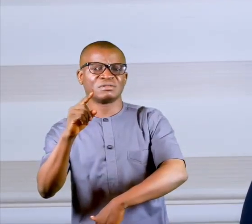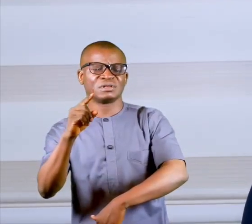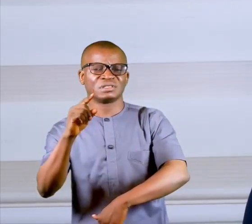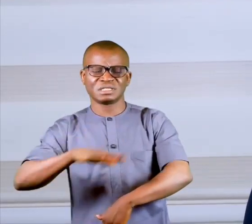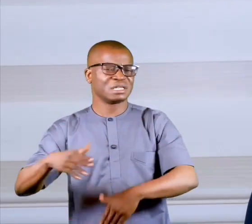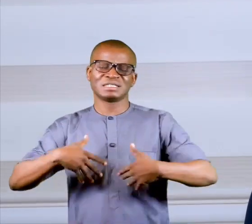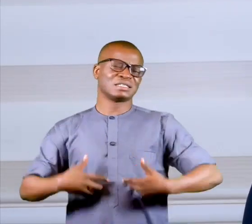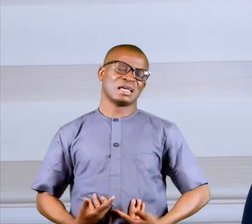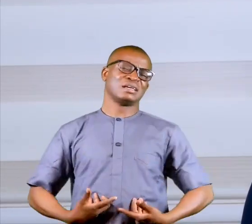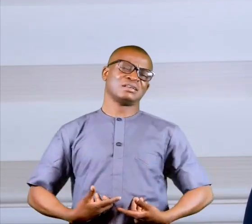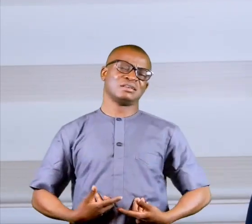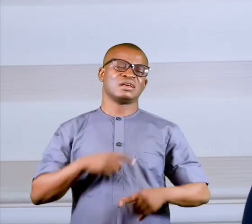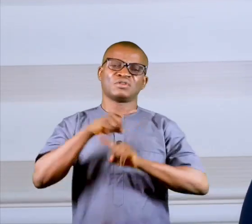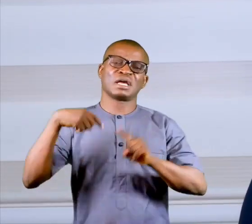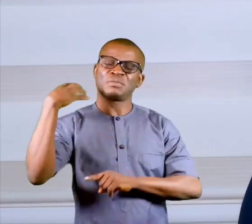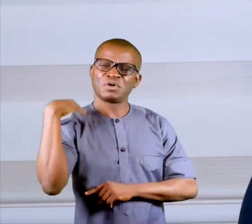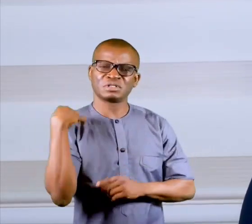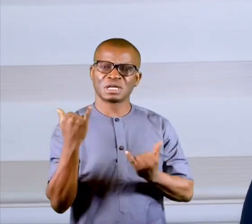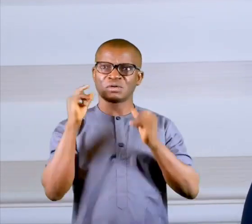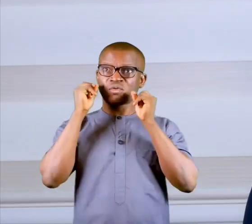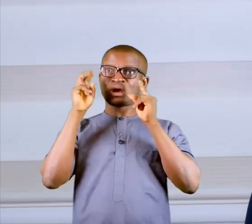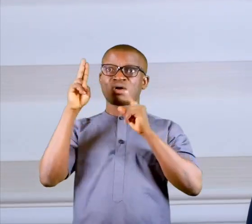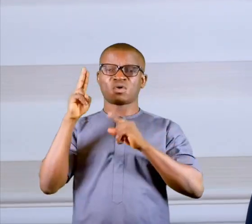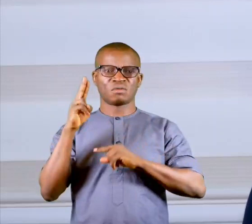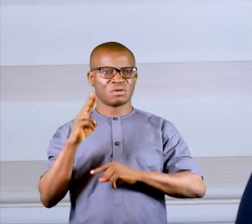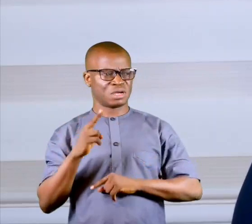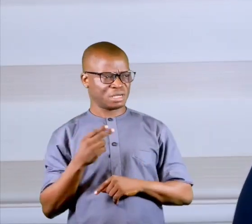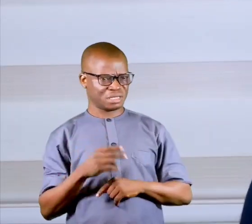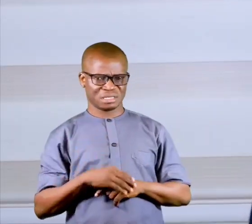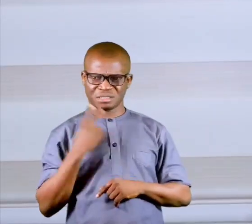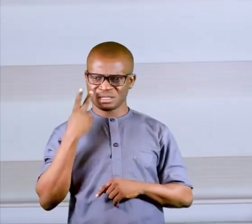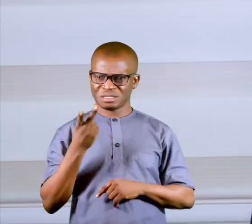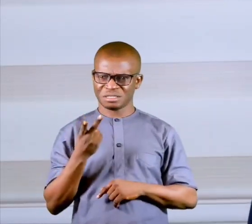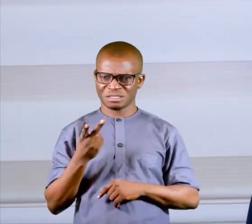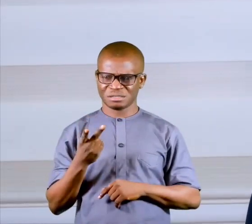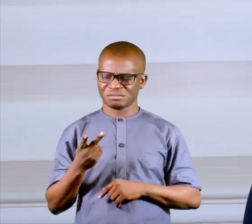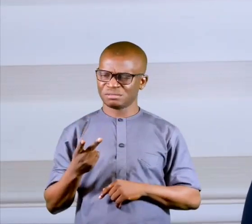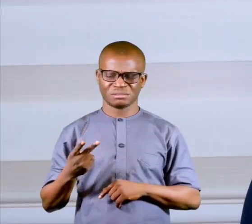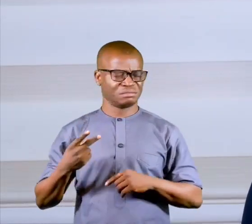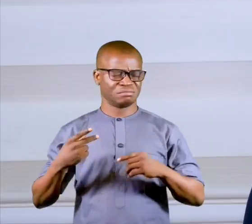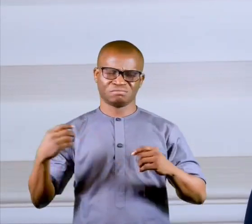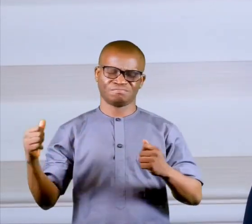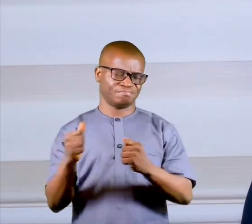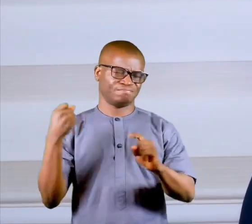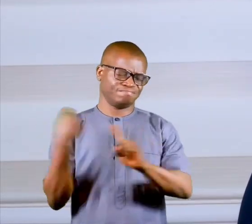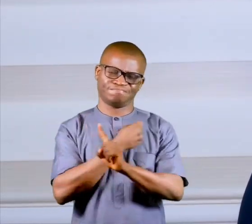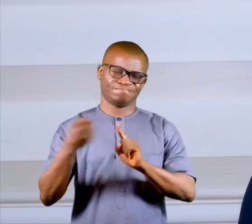or the boss tends to physically abuse the child by